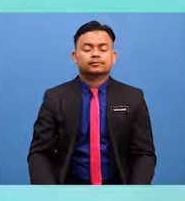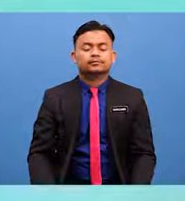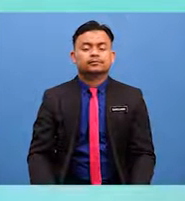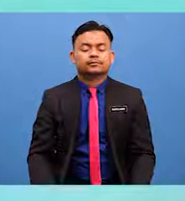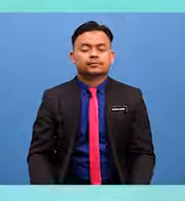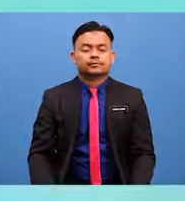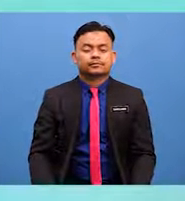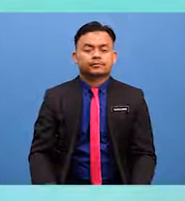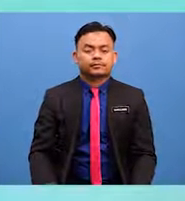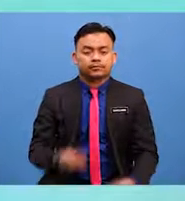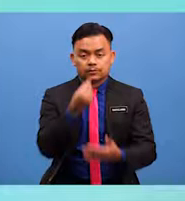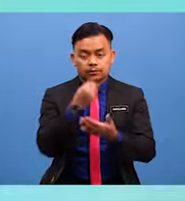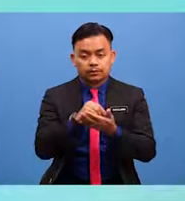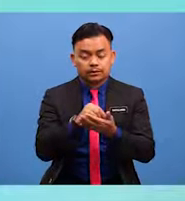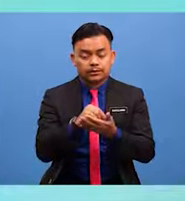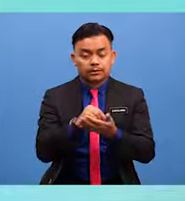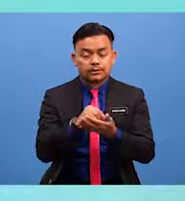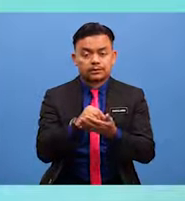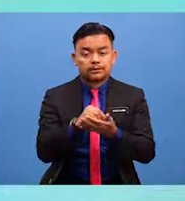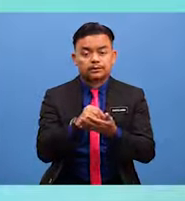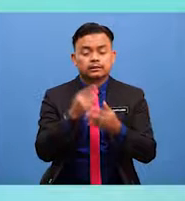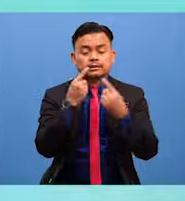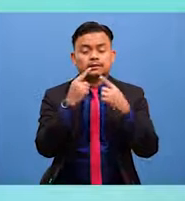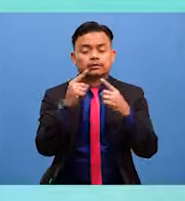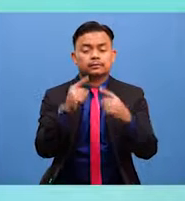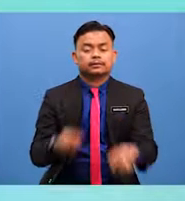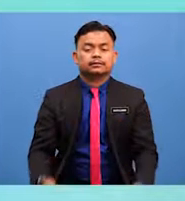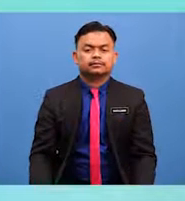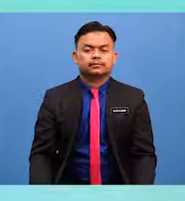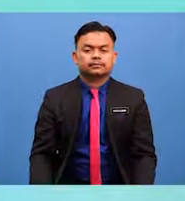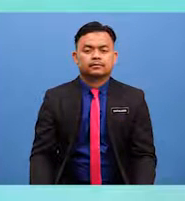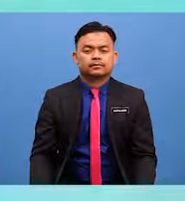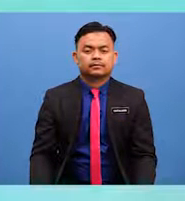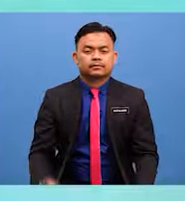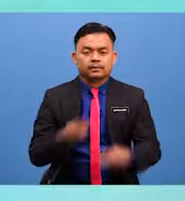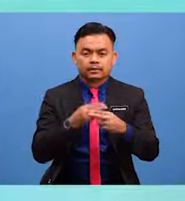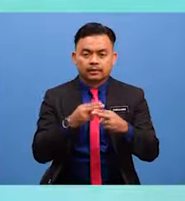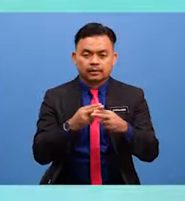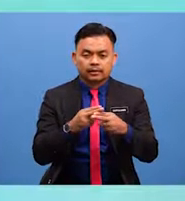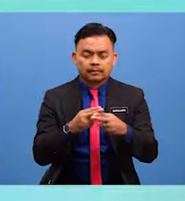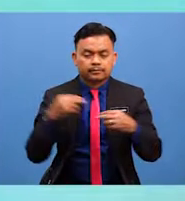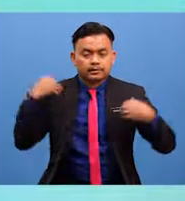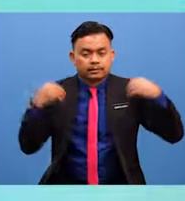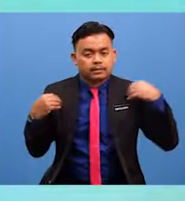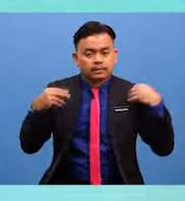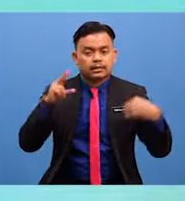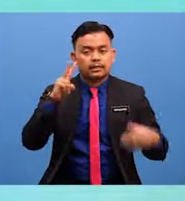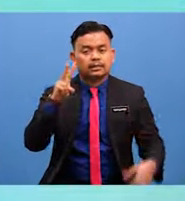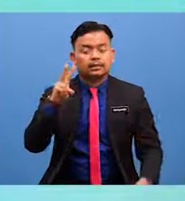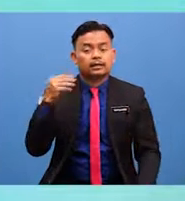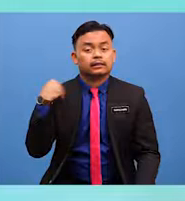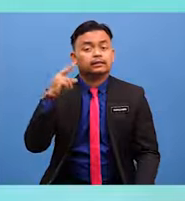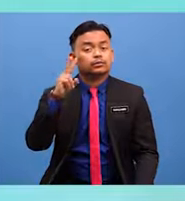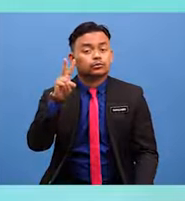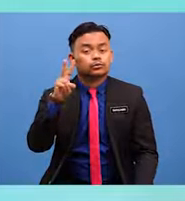write your answer. This animal only has 2 words. Let's listen to the